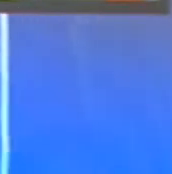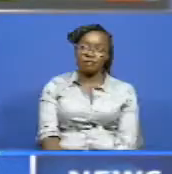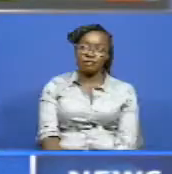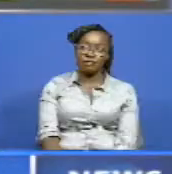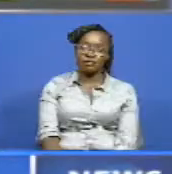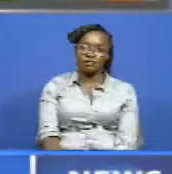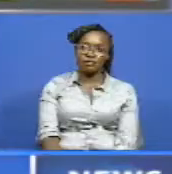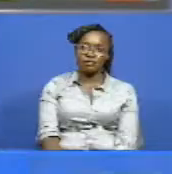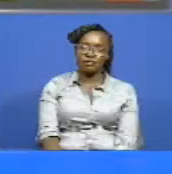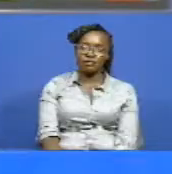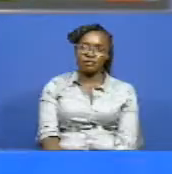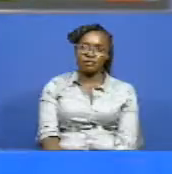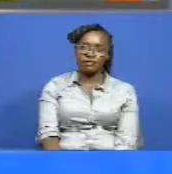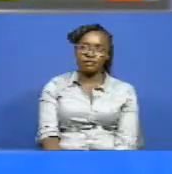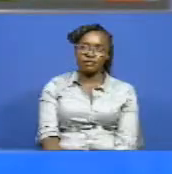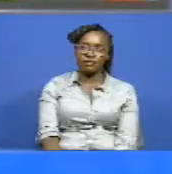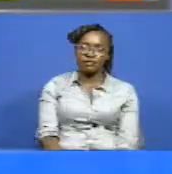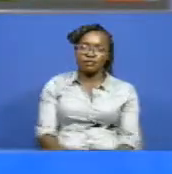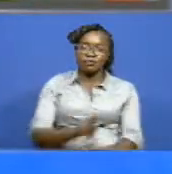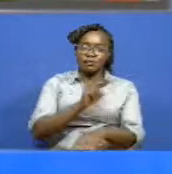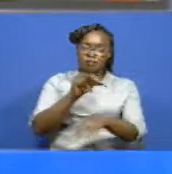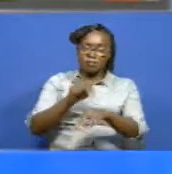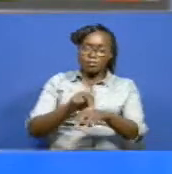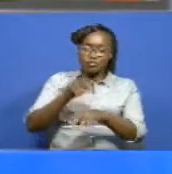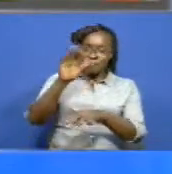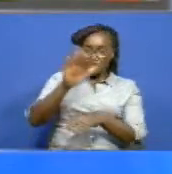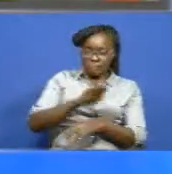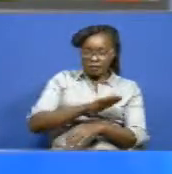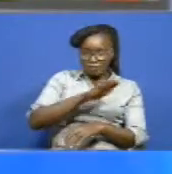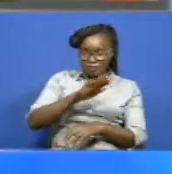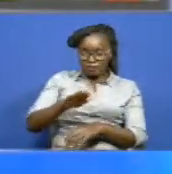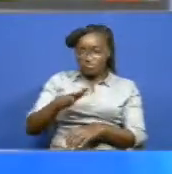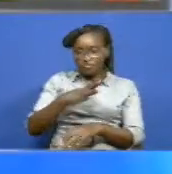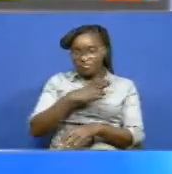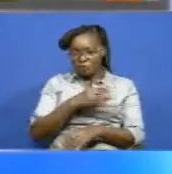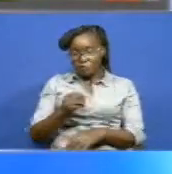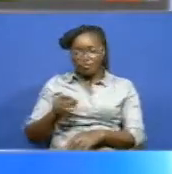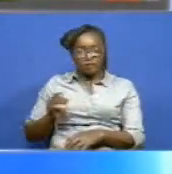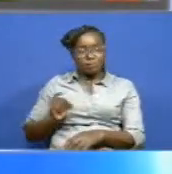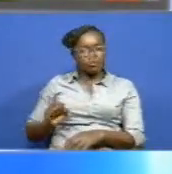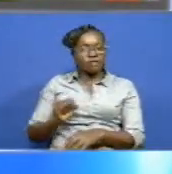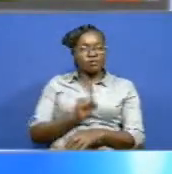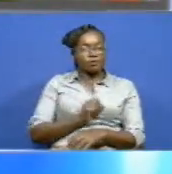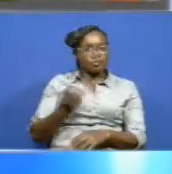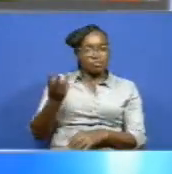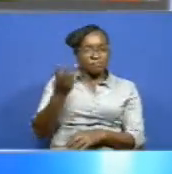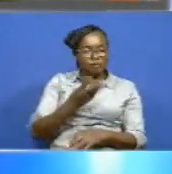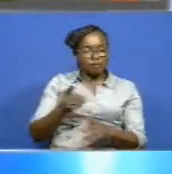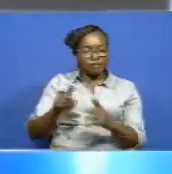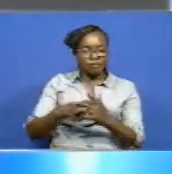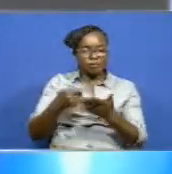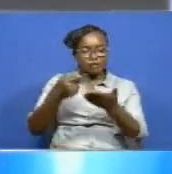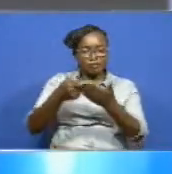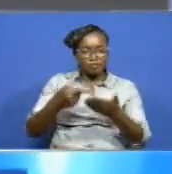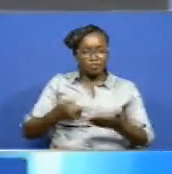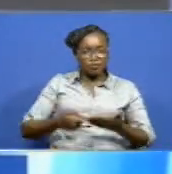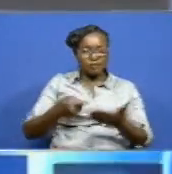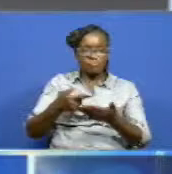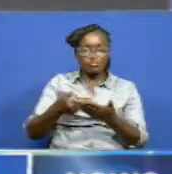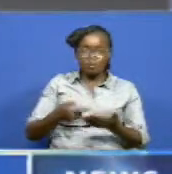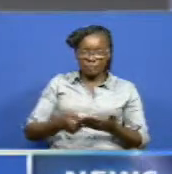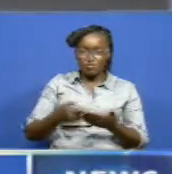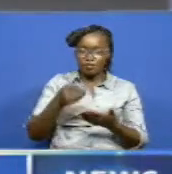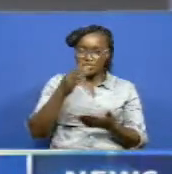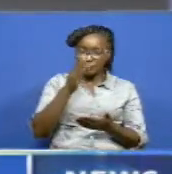Welcome back. Now, the National Assembly and the Senate on Wednesday kicked off the debate on the Constitution Amendment Bill